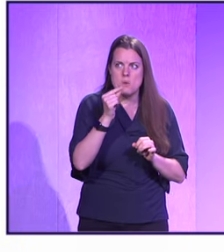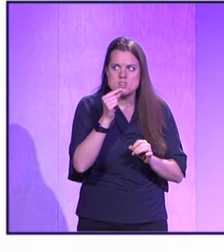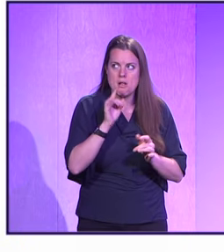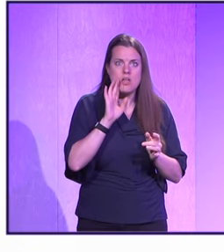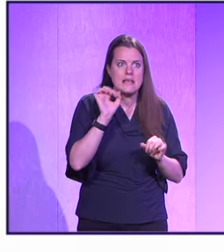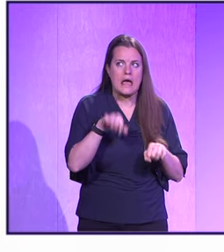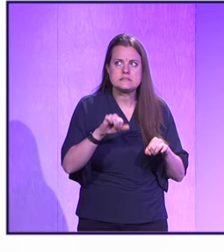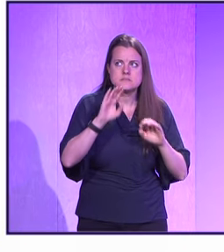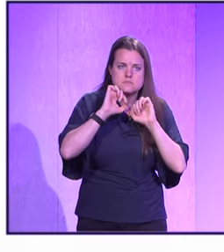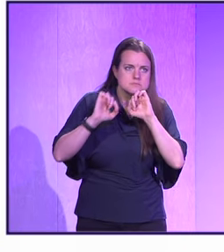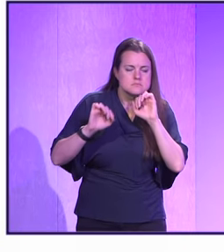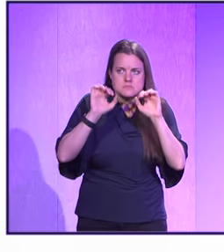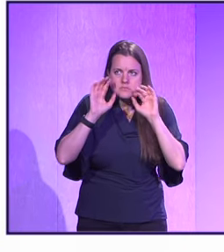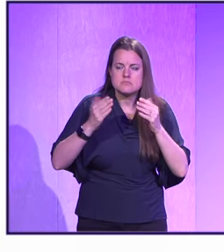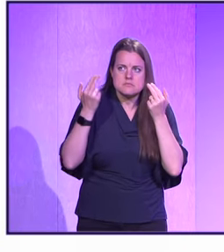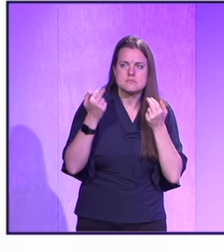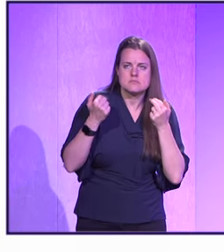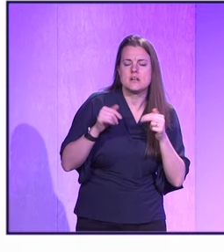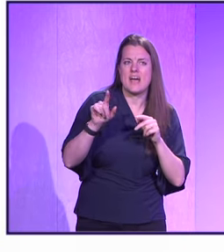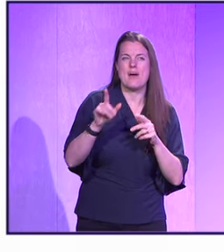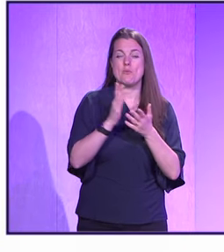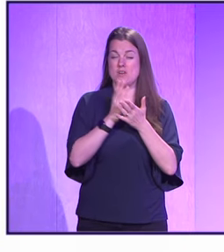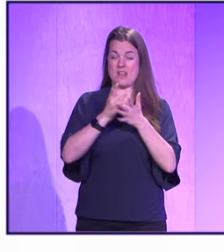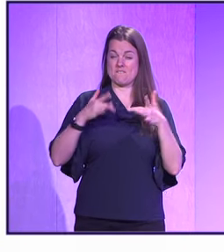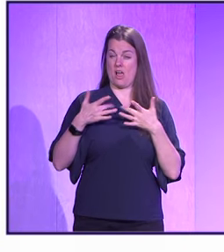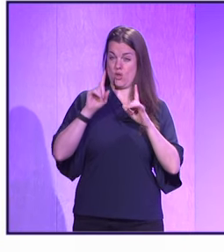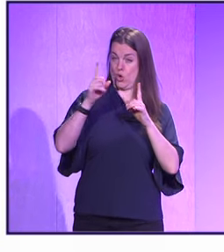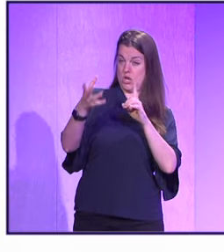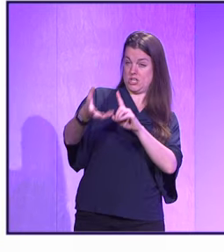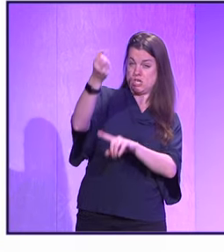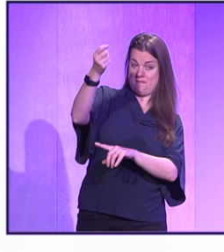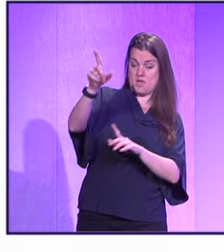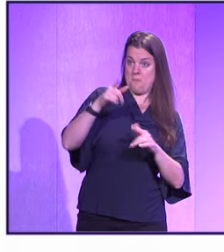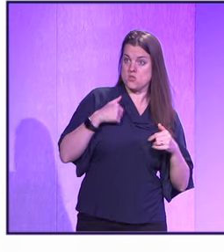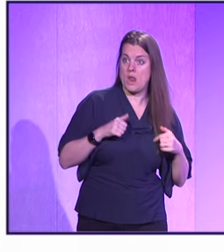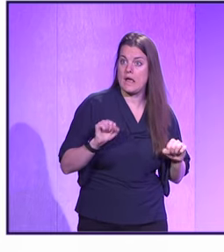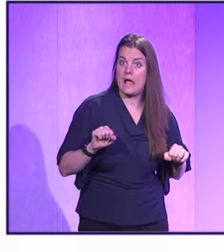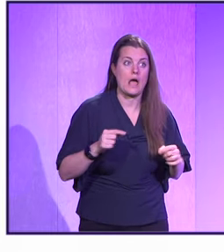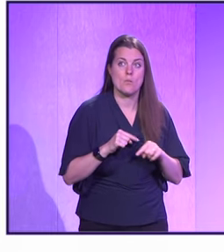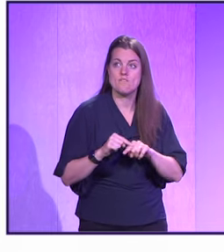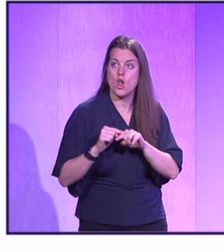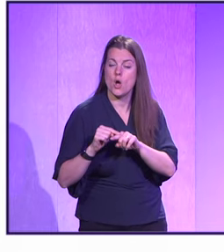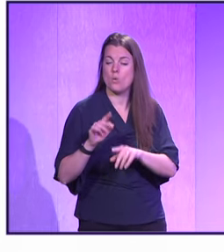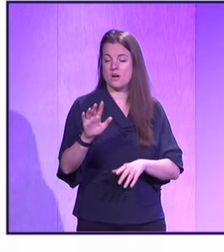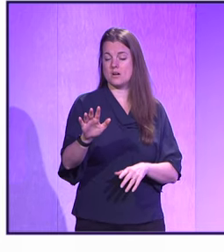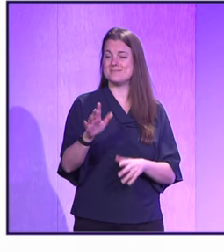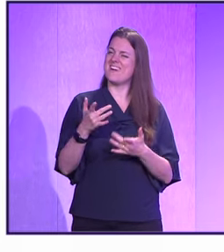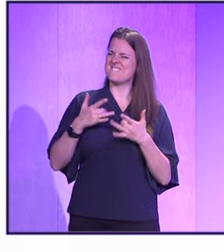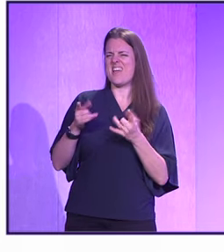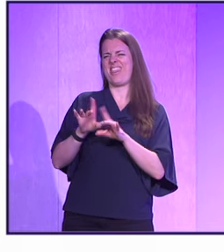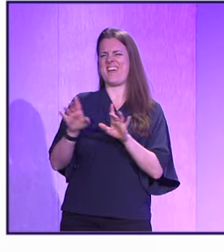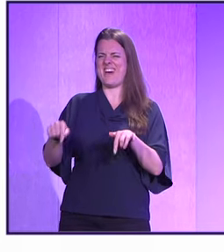done it, but you believed it was possible. Practices like continuous deployment and continuous delivery, which felt out of reach to most